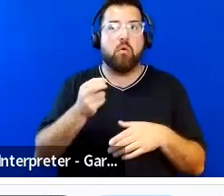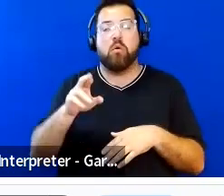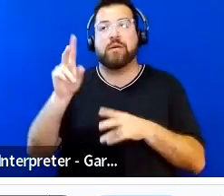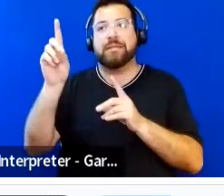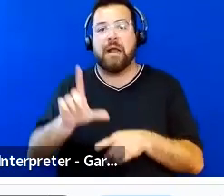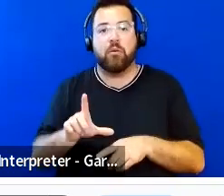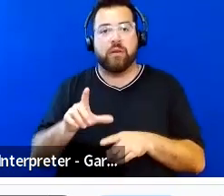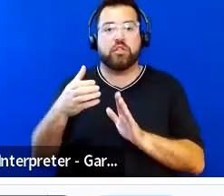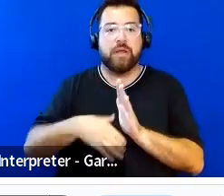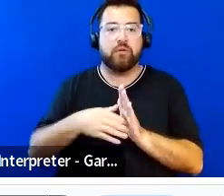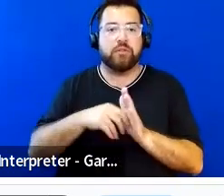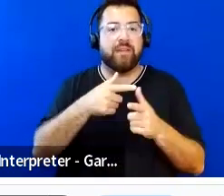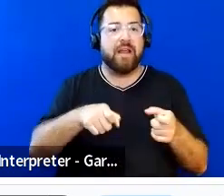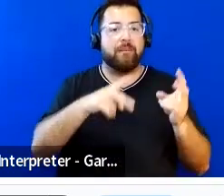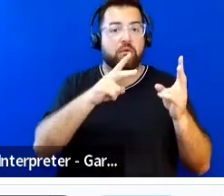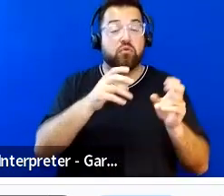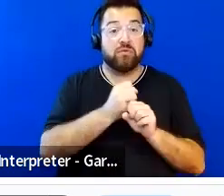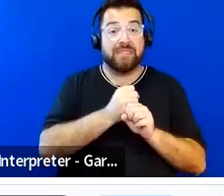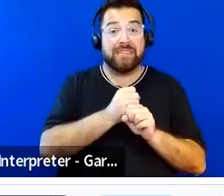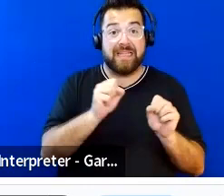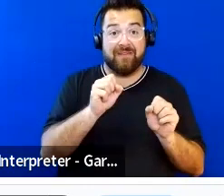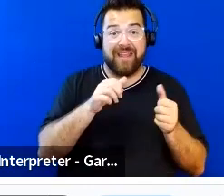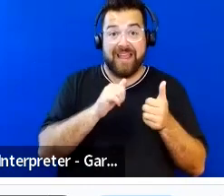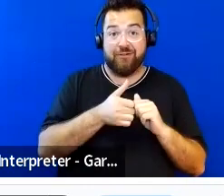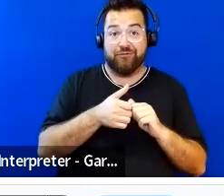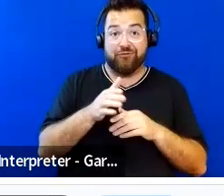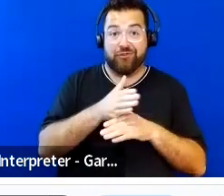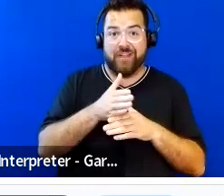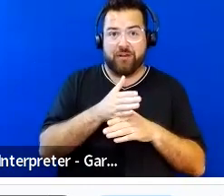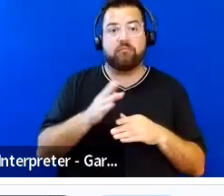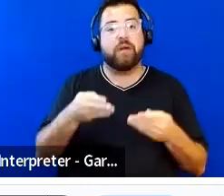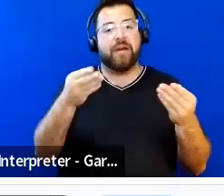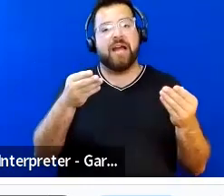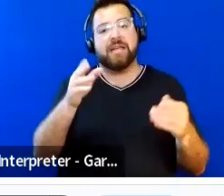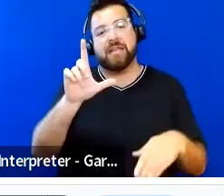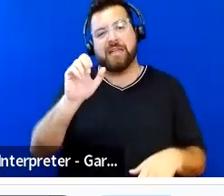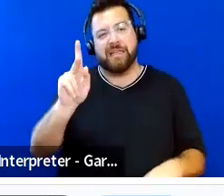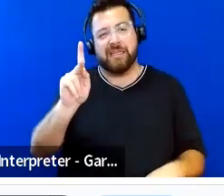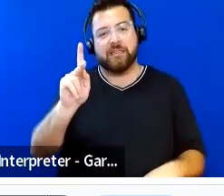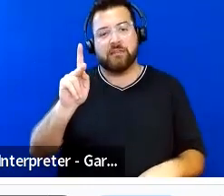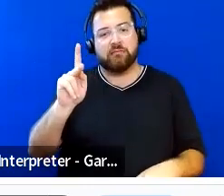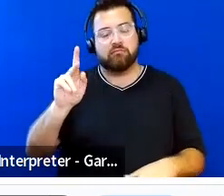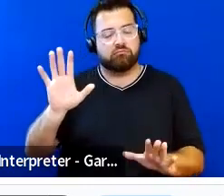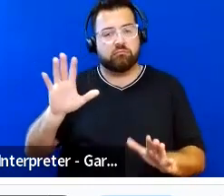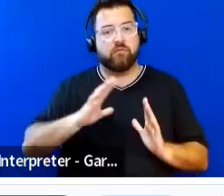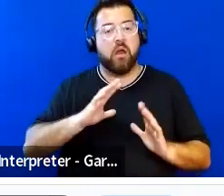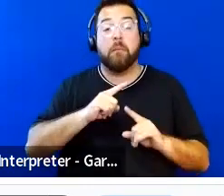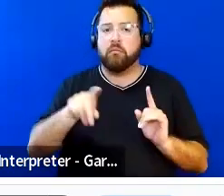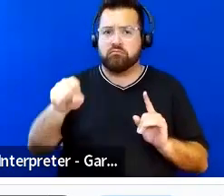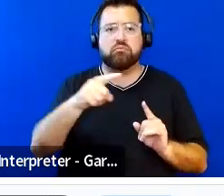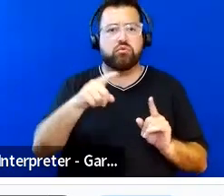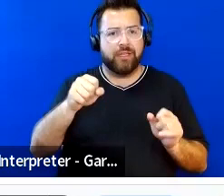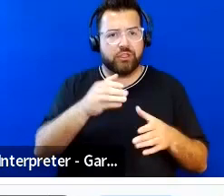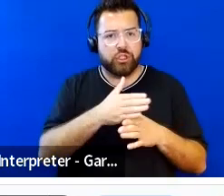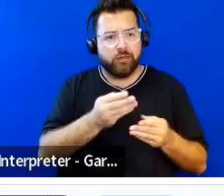your Canvas shell. So the safe way to share that is to link to it. But yes, you can absolutely share that